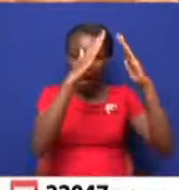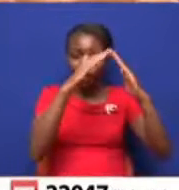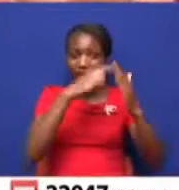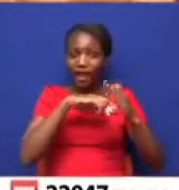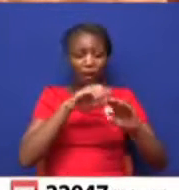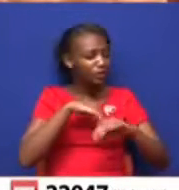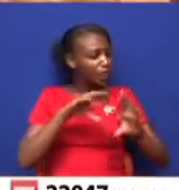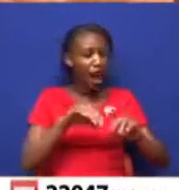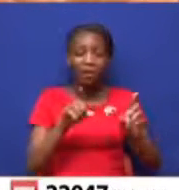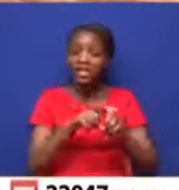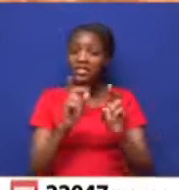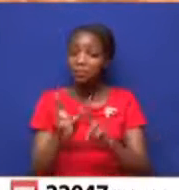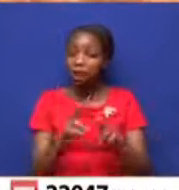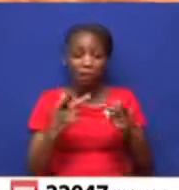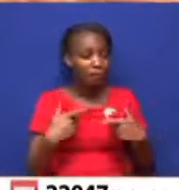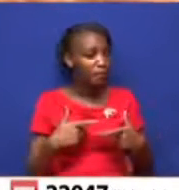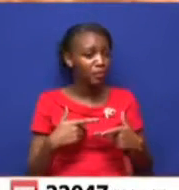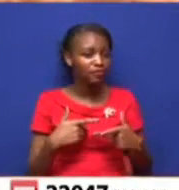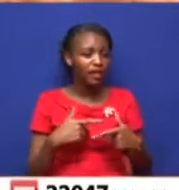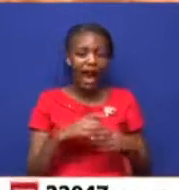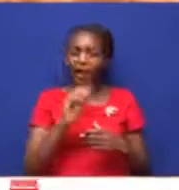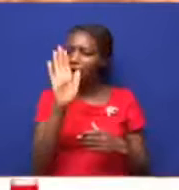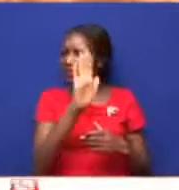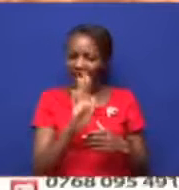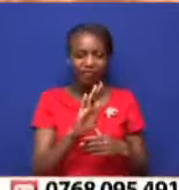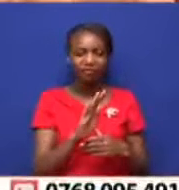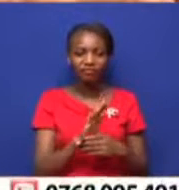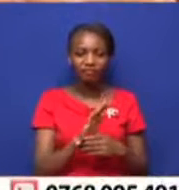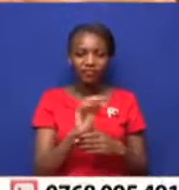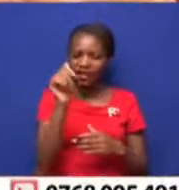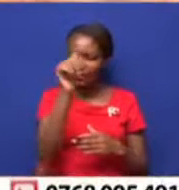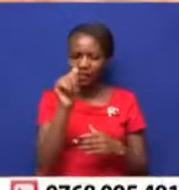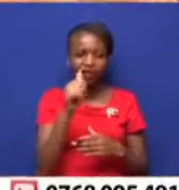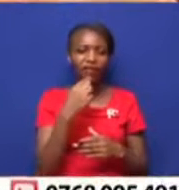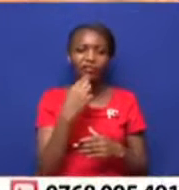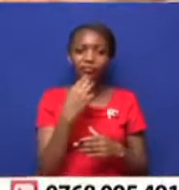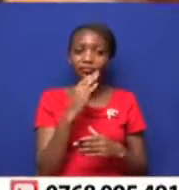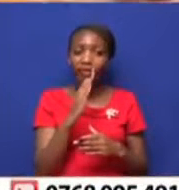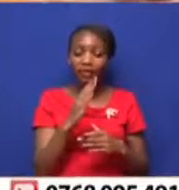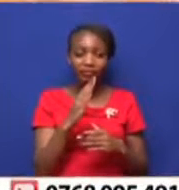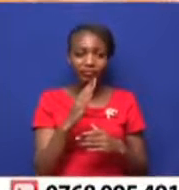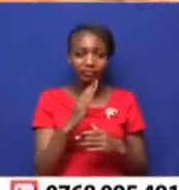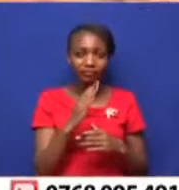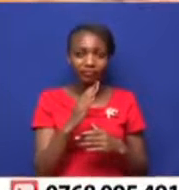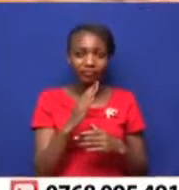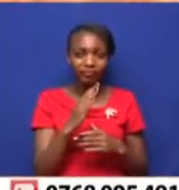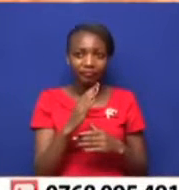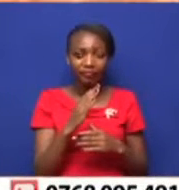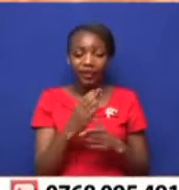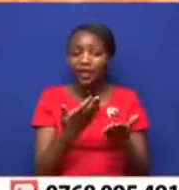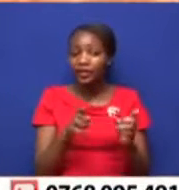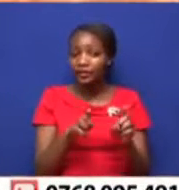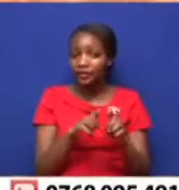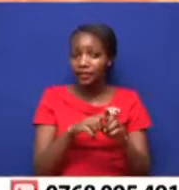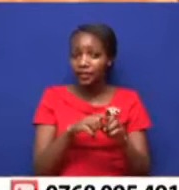celebrities, right. And we never ever remember that there's a limelight on us and all that. Because as soon